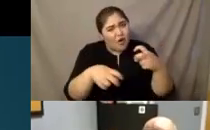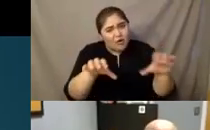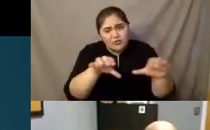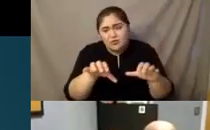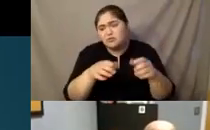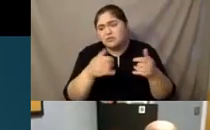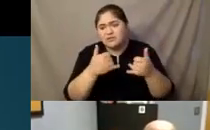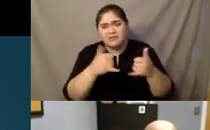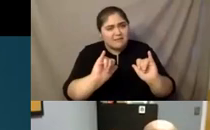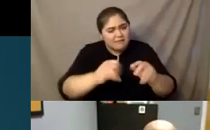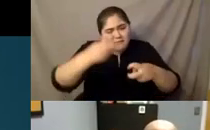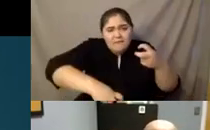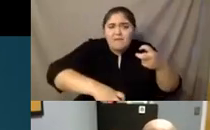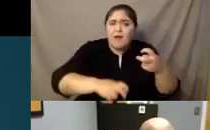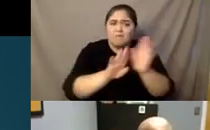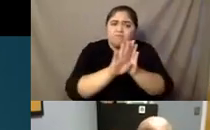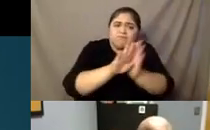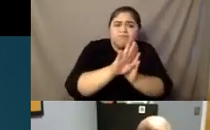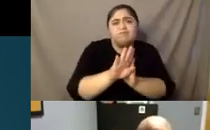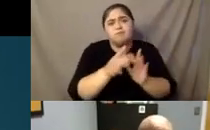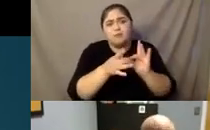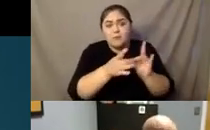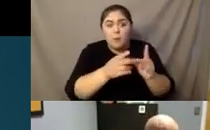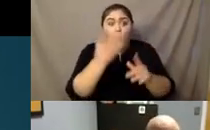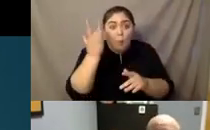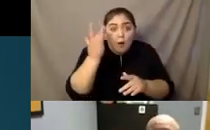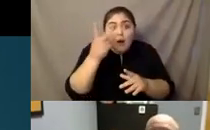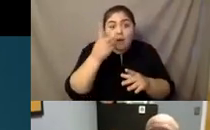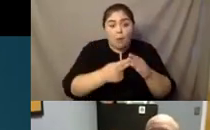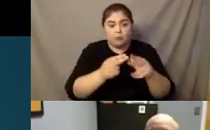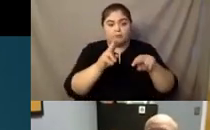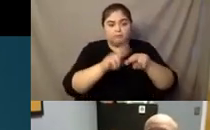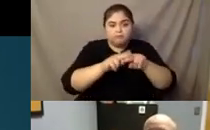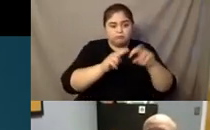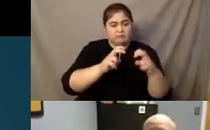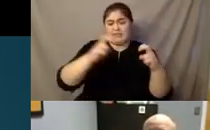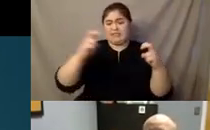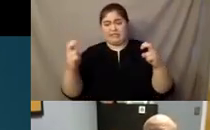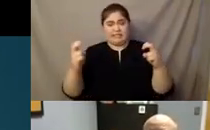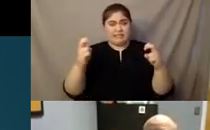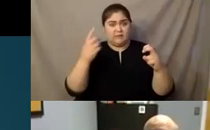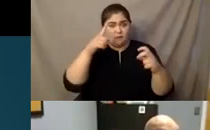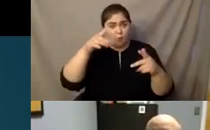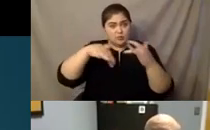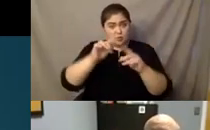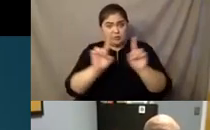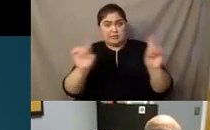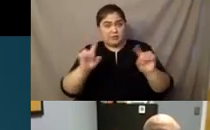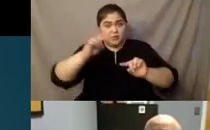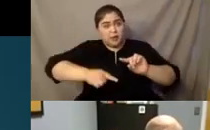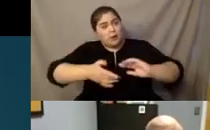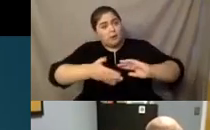that relationship when you're both wearing masks and you're sitting as far away from each other as possible and you can't shake hands when you meet